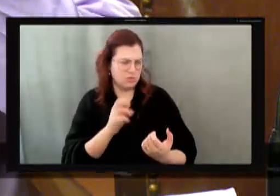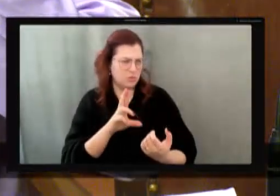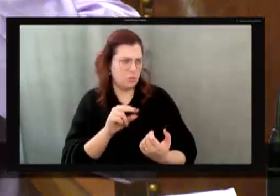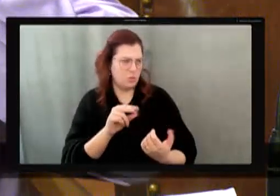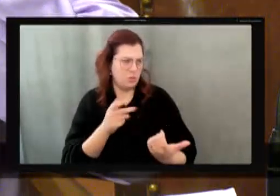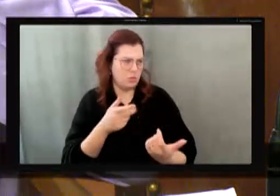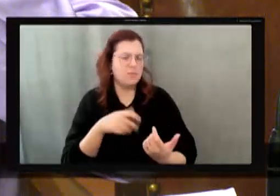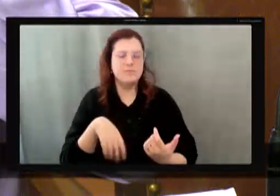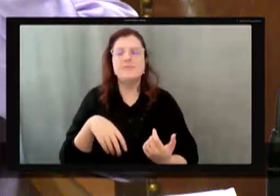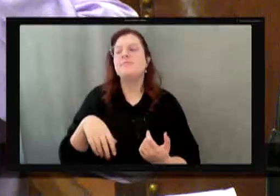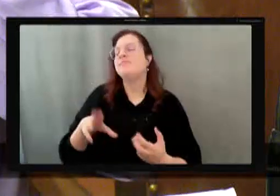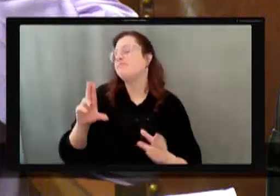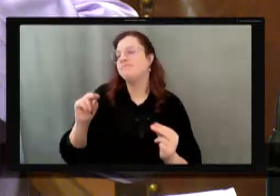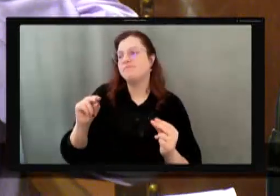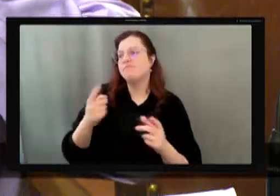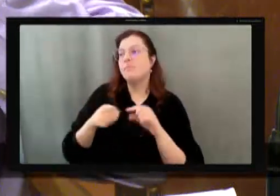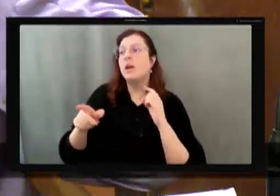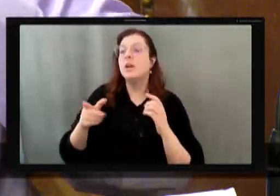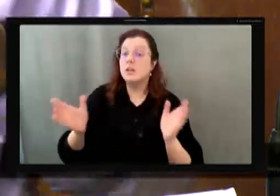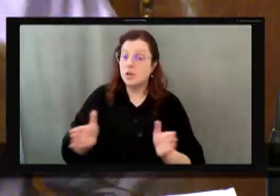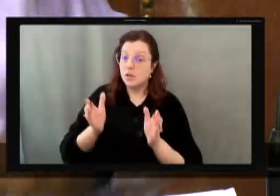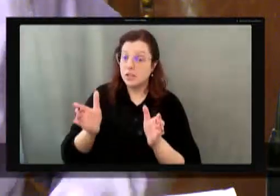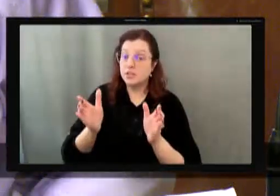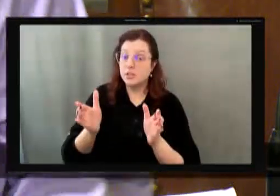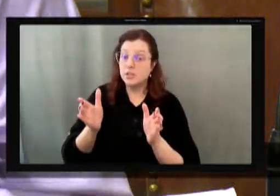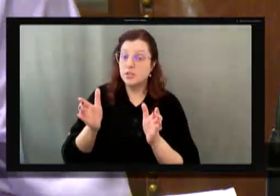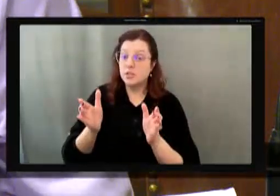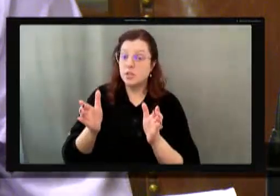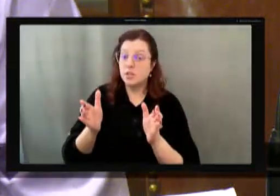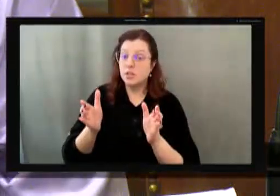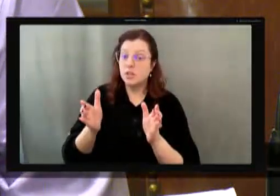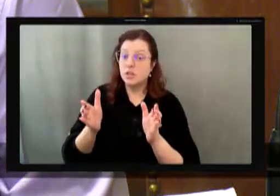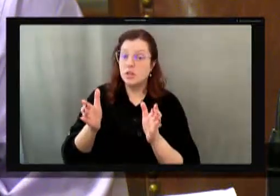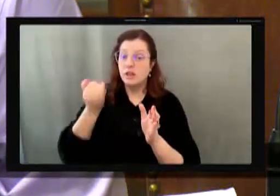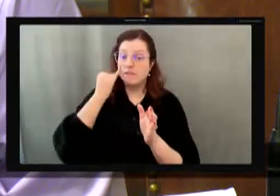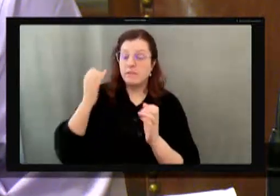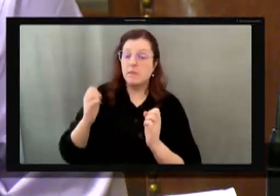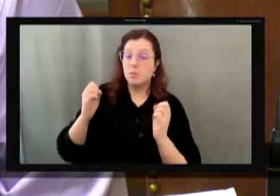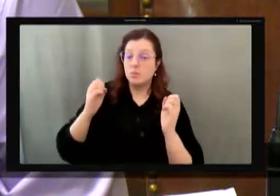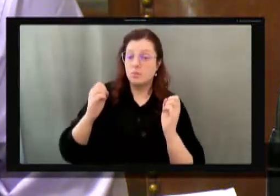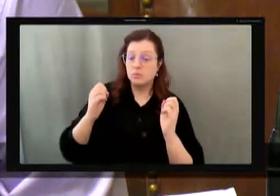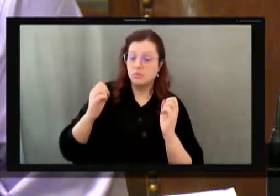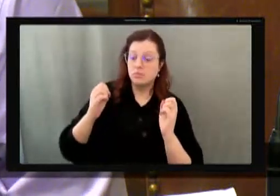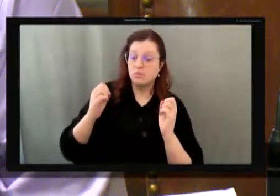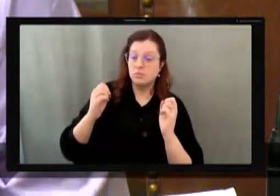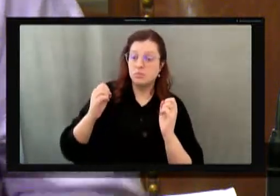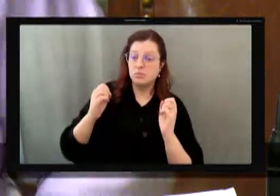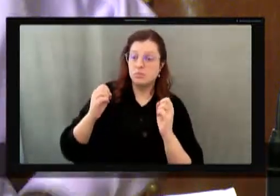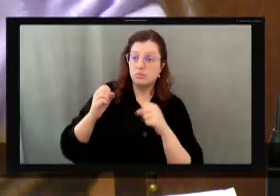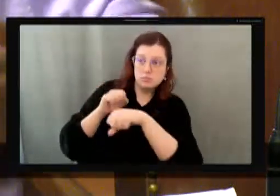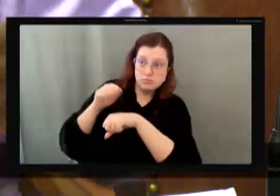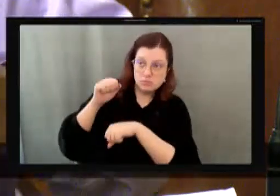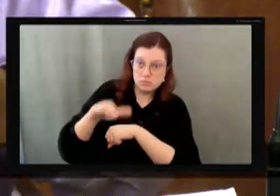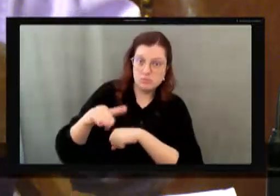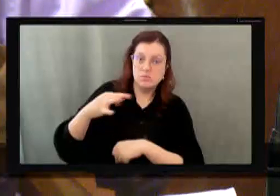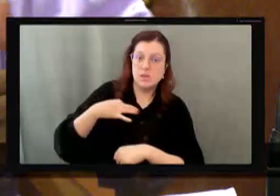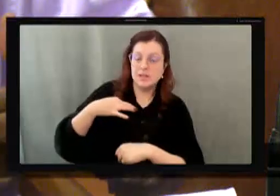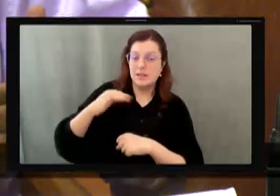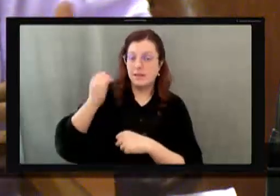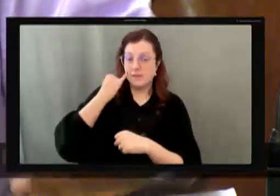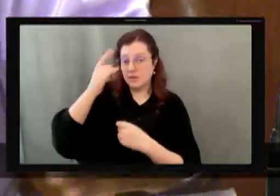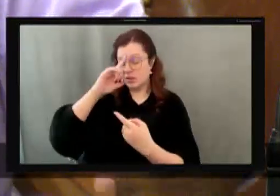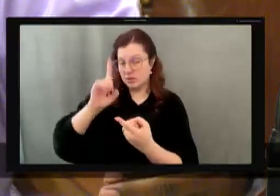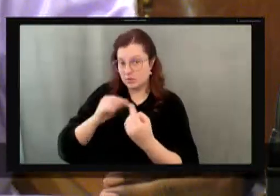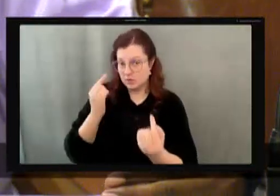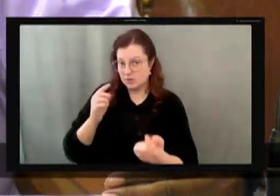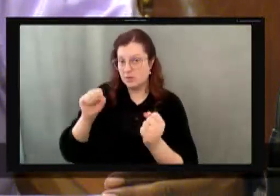However, what we do encourage anyone that submits application, if you're in disagreement, we allow you to provide